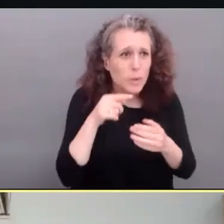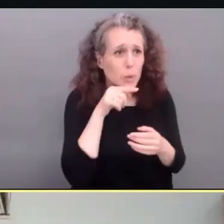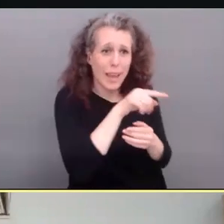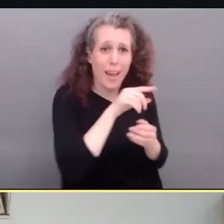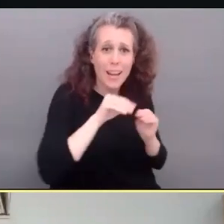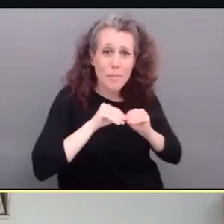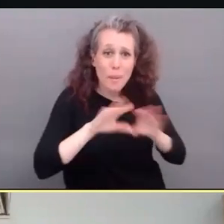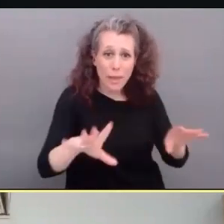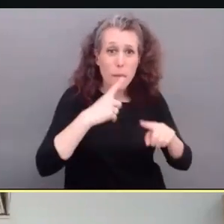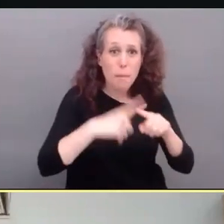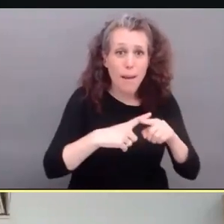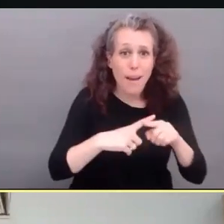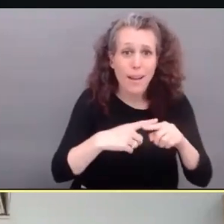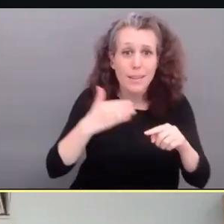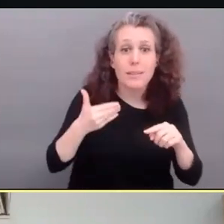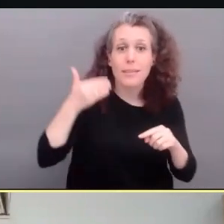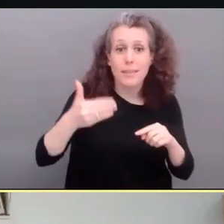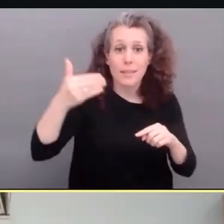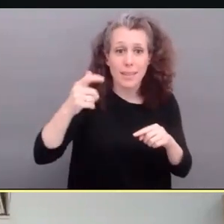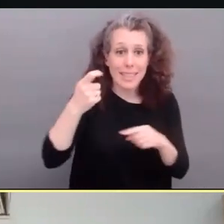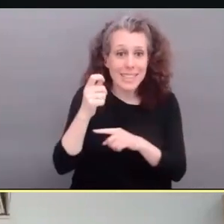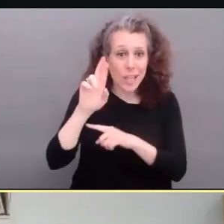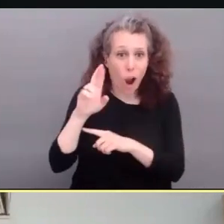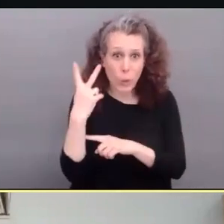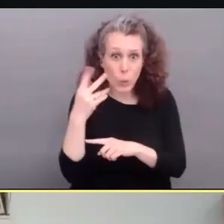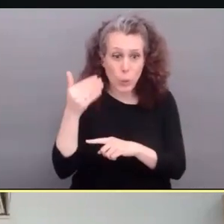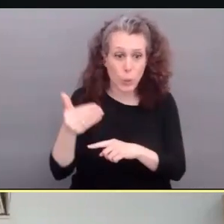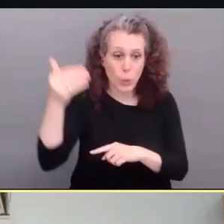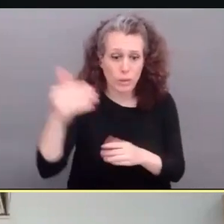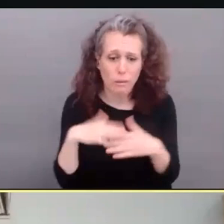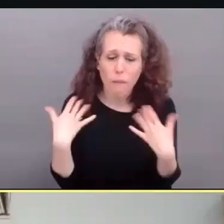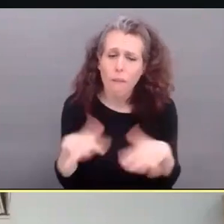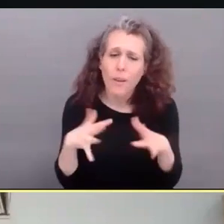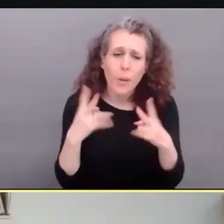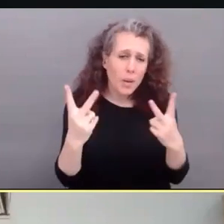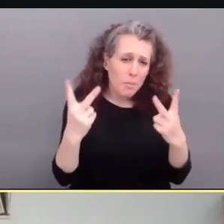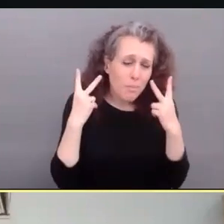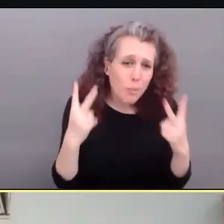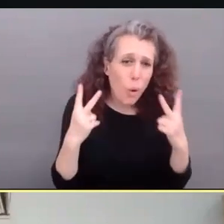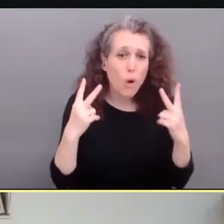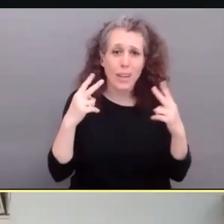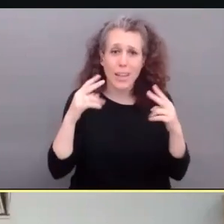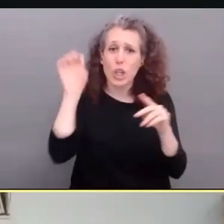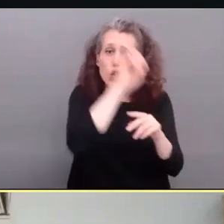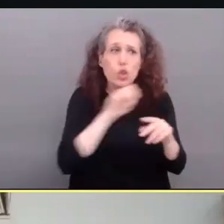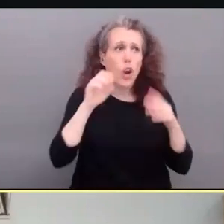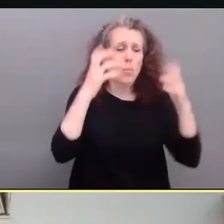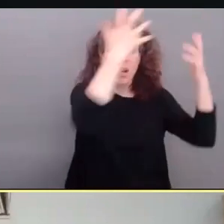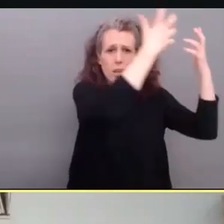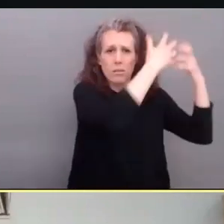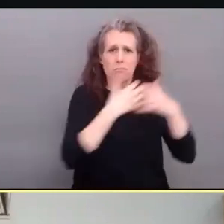two forthcoming technical reports. It's so important that we have a harmonized approach across Europe and a